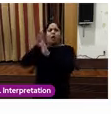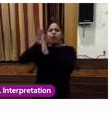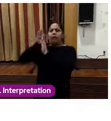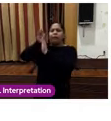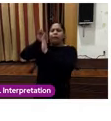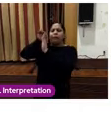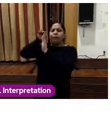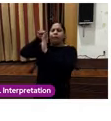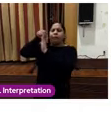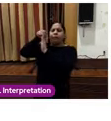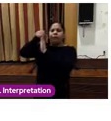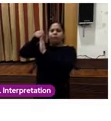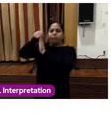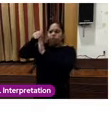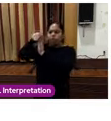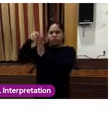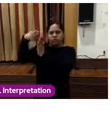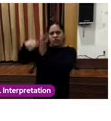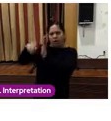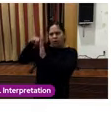very slowly. So